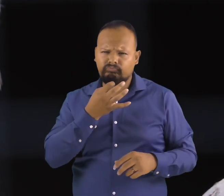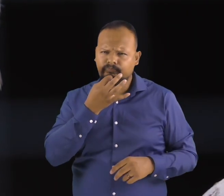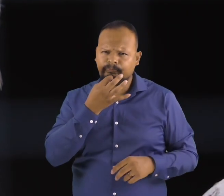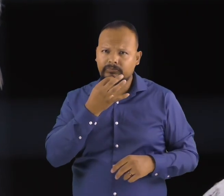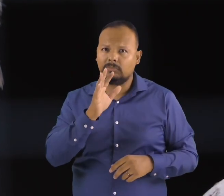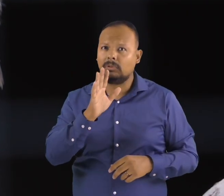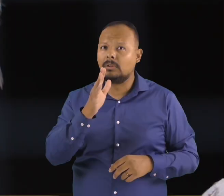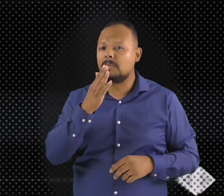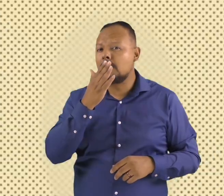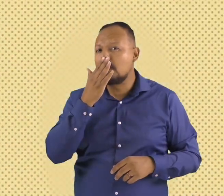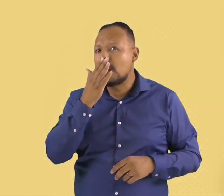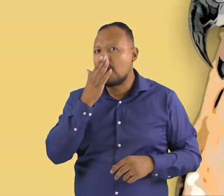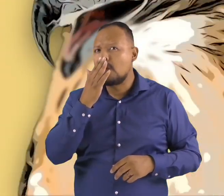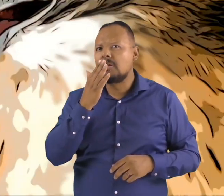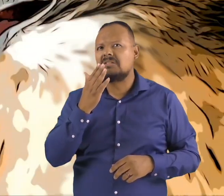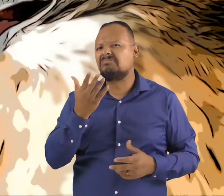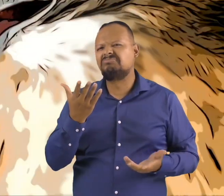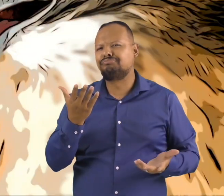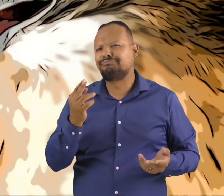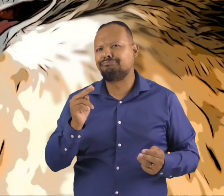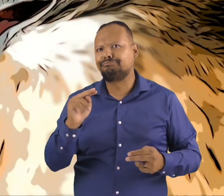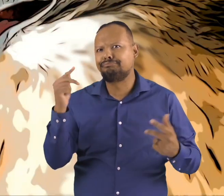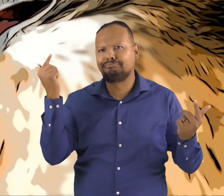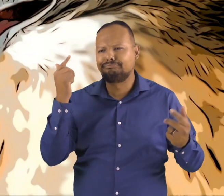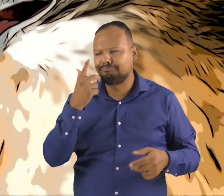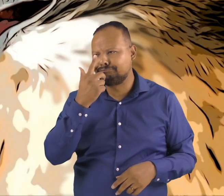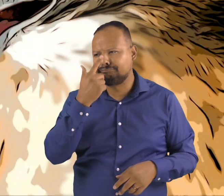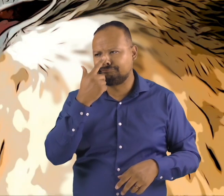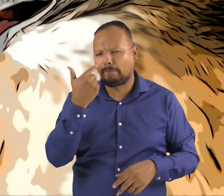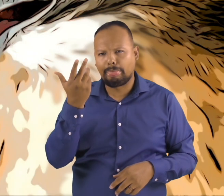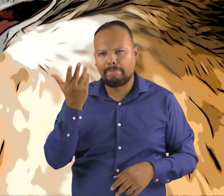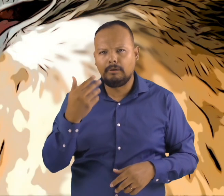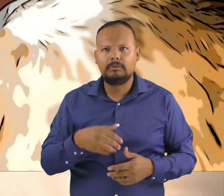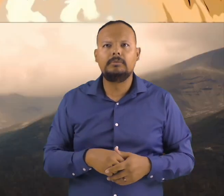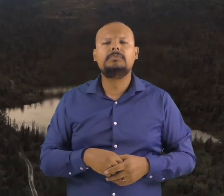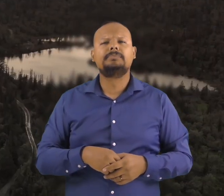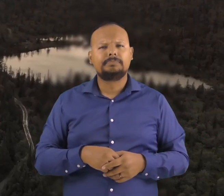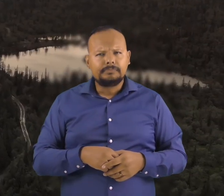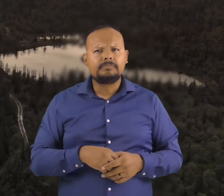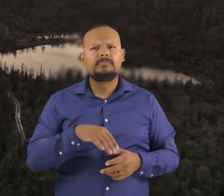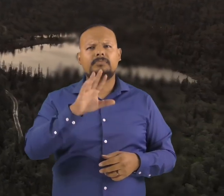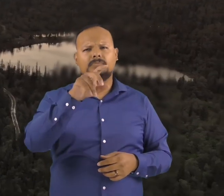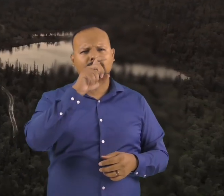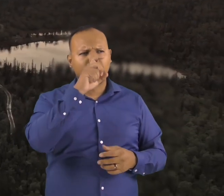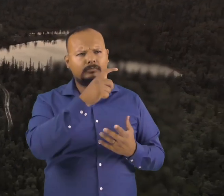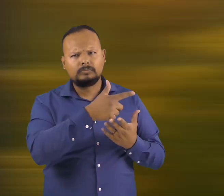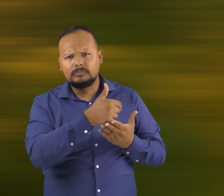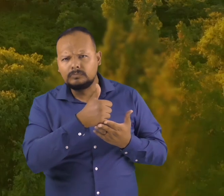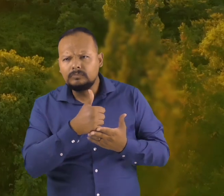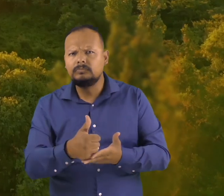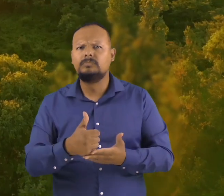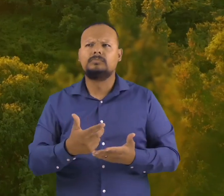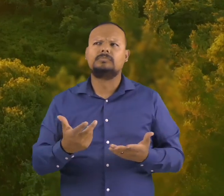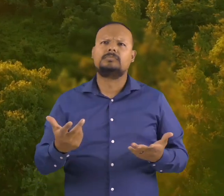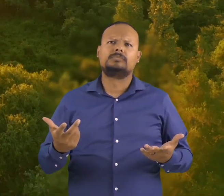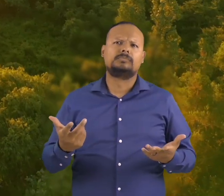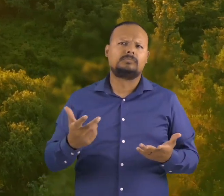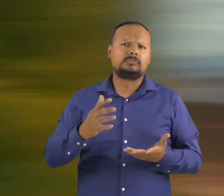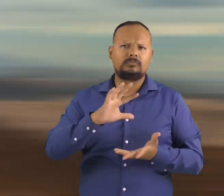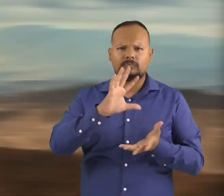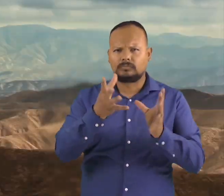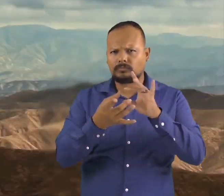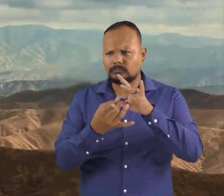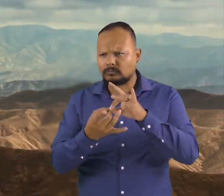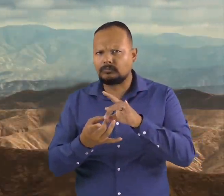terrible. Why are they important to the environment? Hawks play an essential role in many